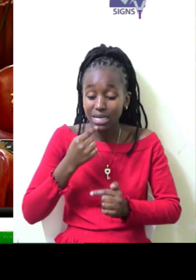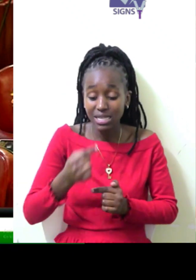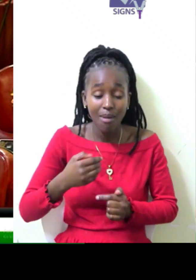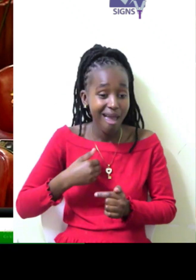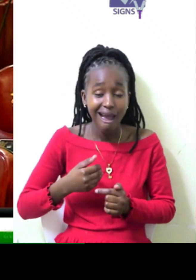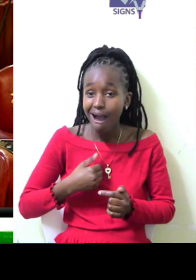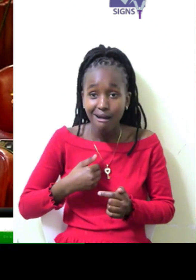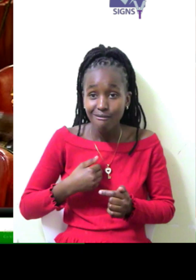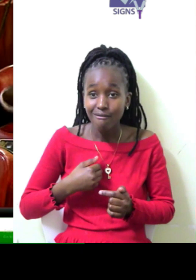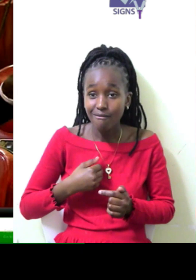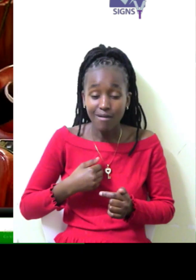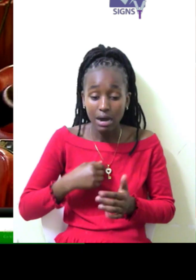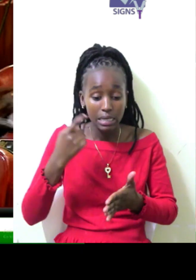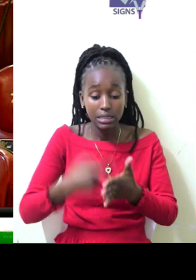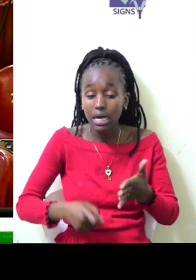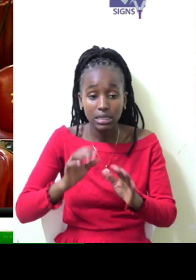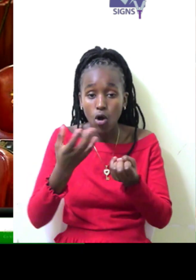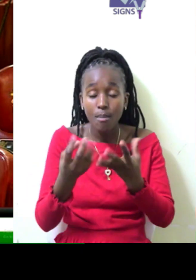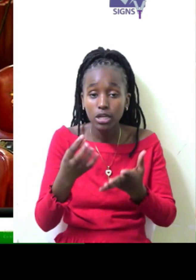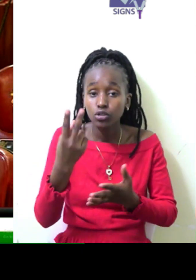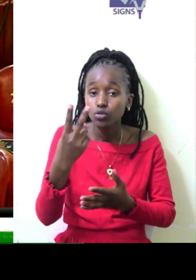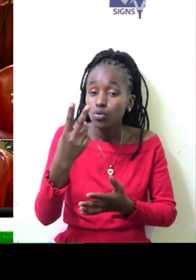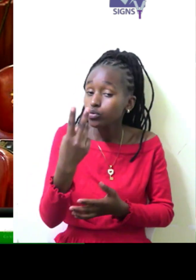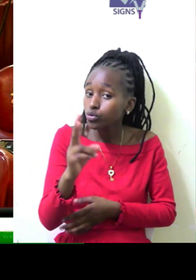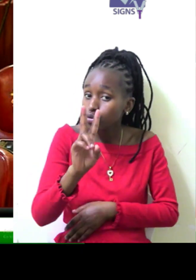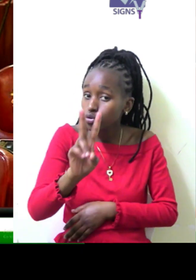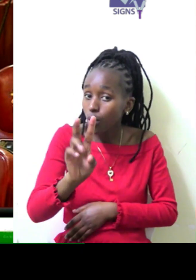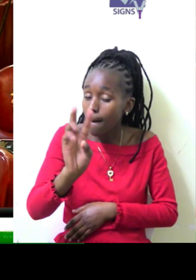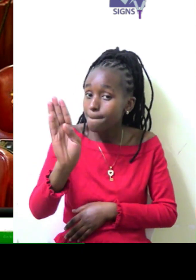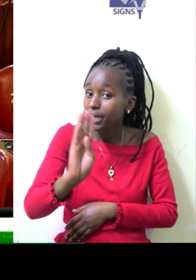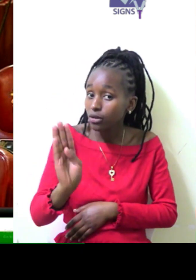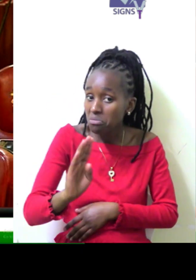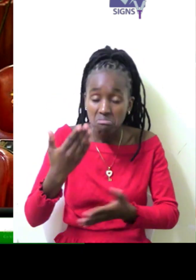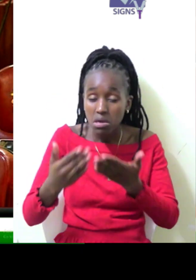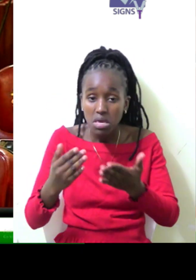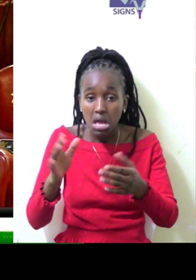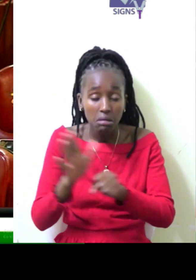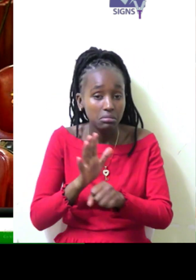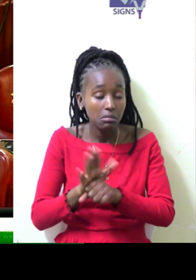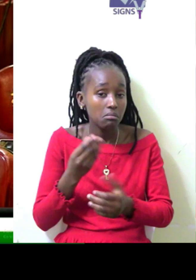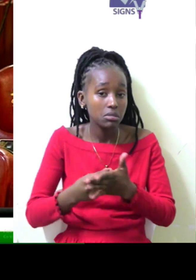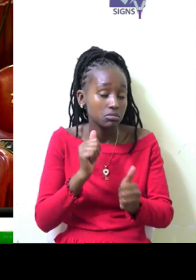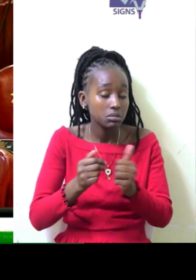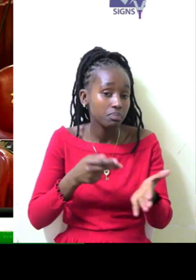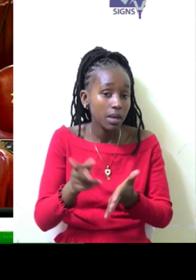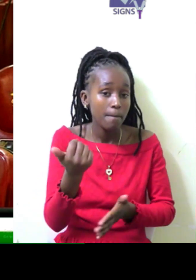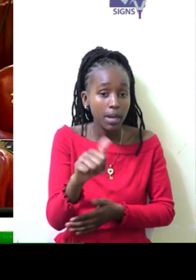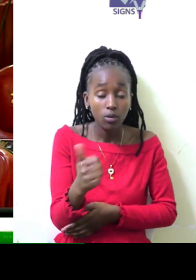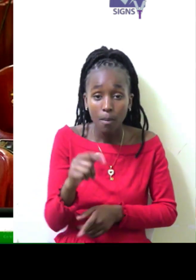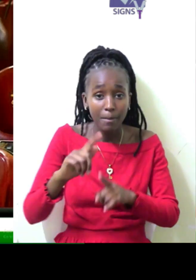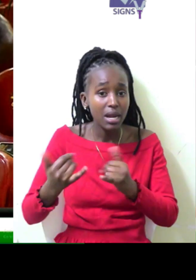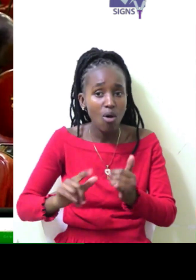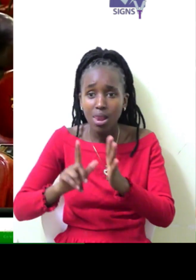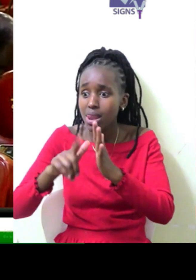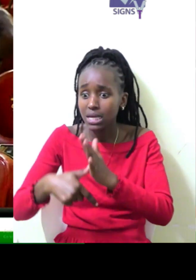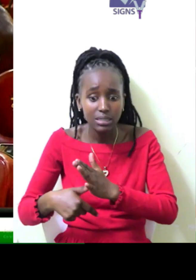approaching elections. And you know you will not get that tax clearance certificate if you have to deposit 20 or 200 million